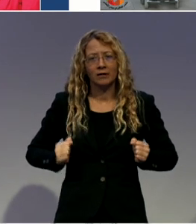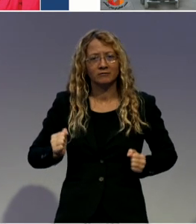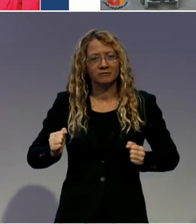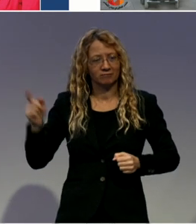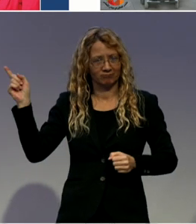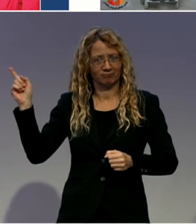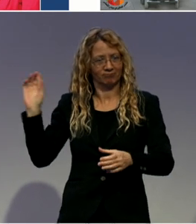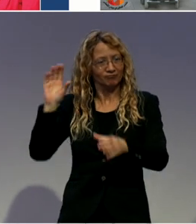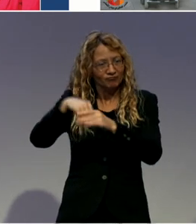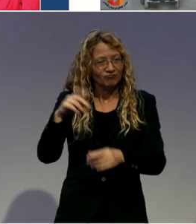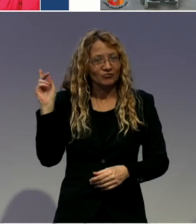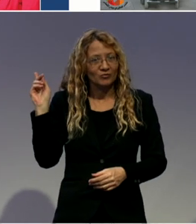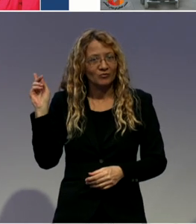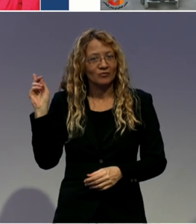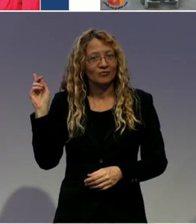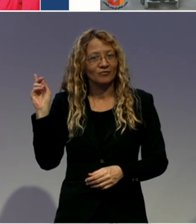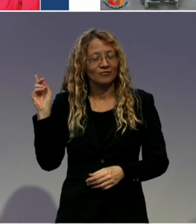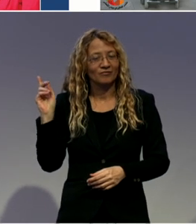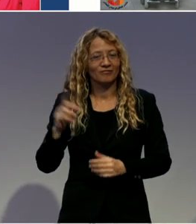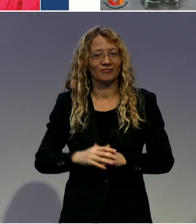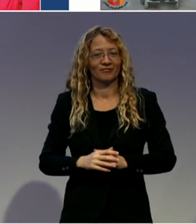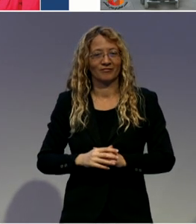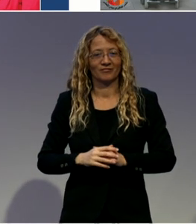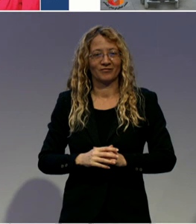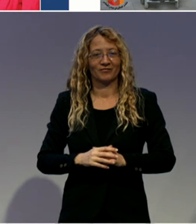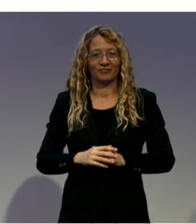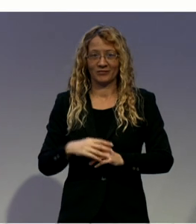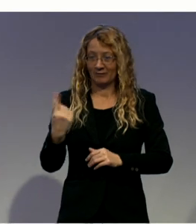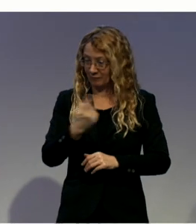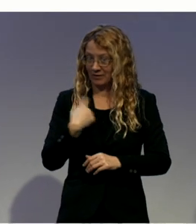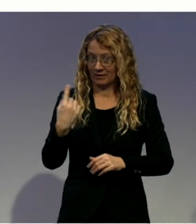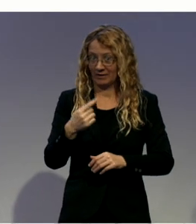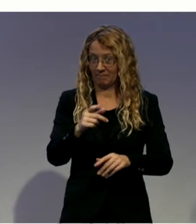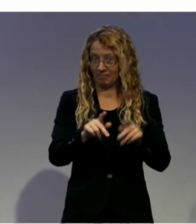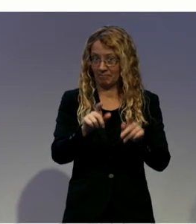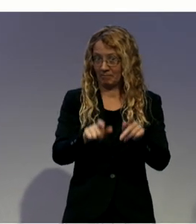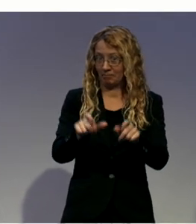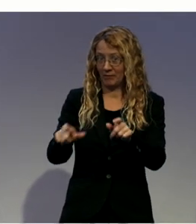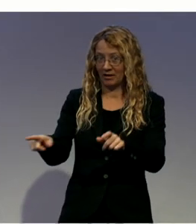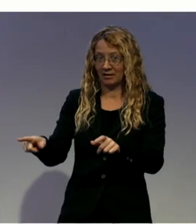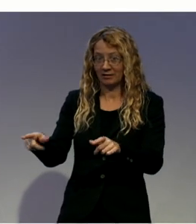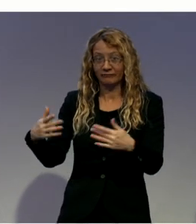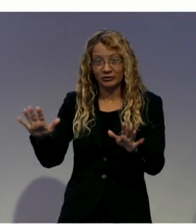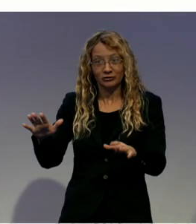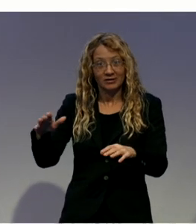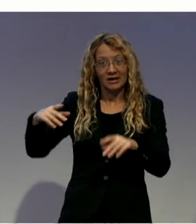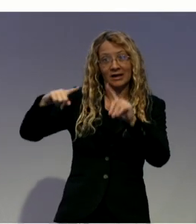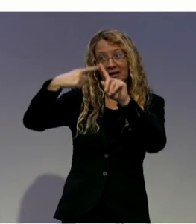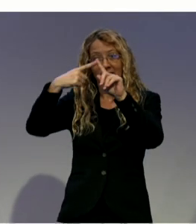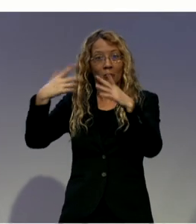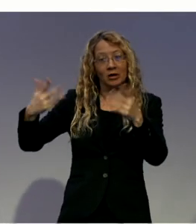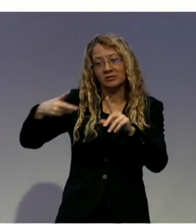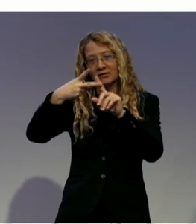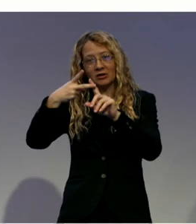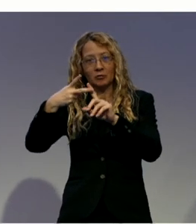winners of number one and number two marathon cases. Now, of course, let me say,